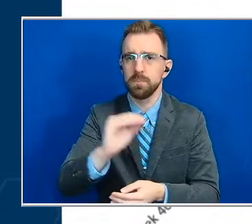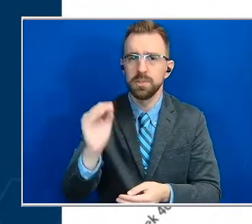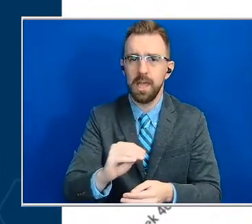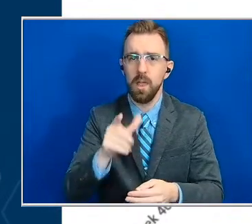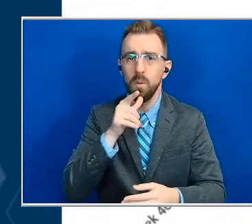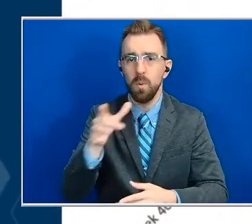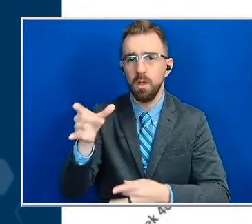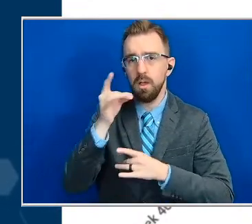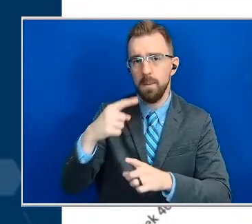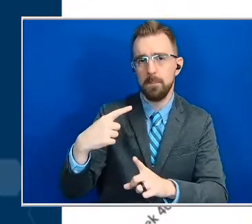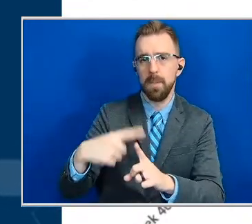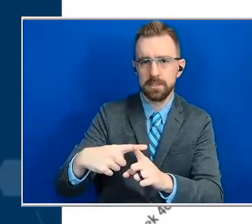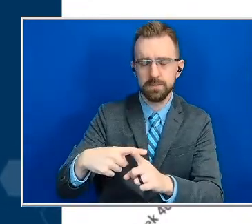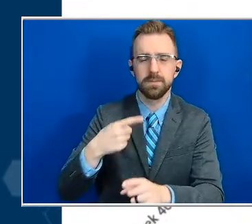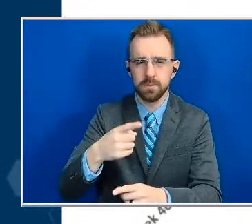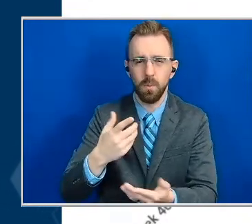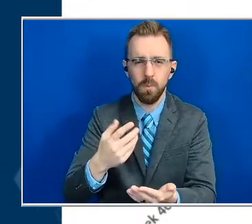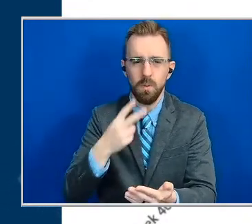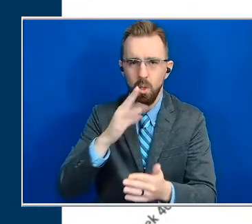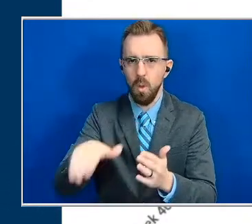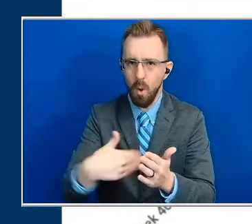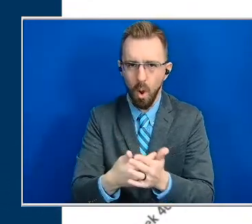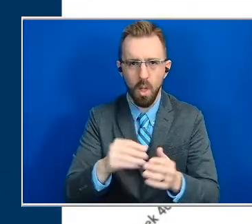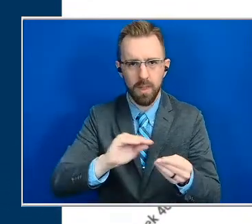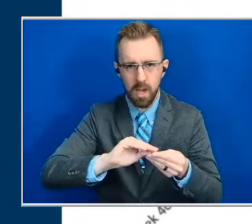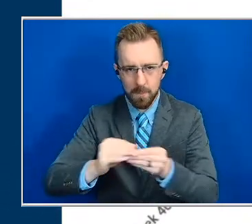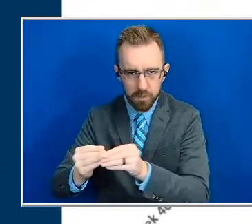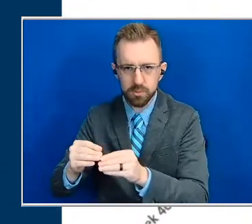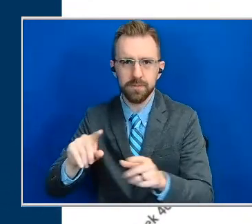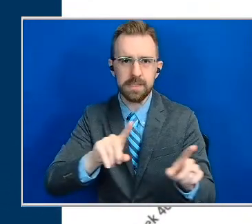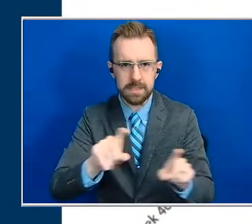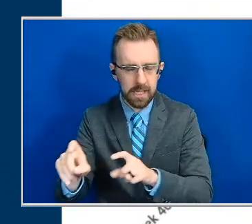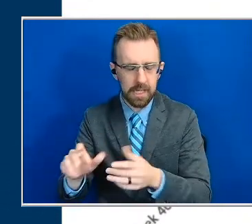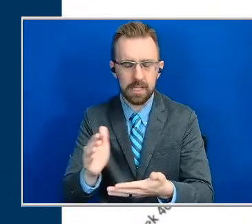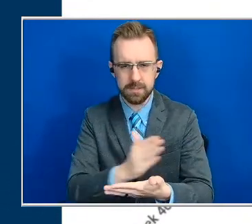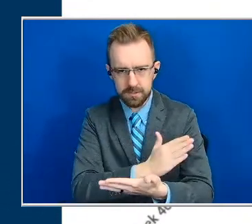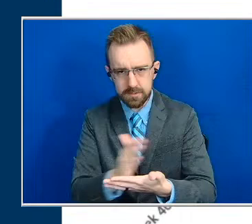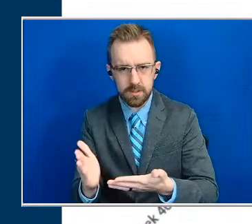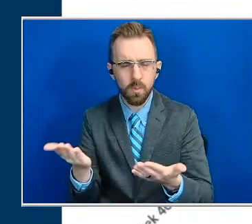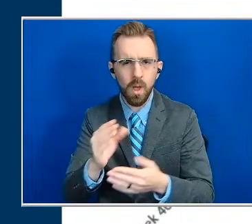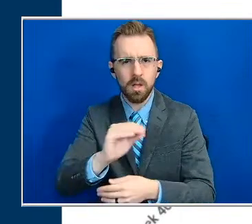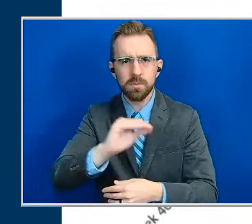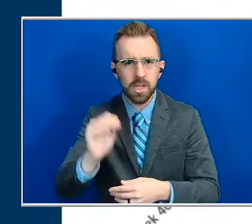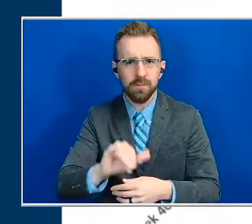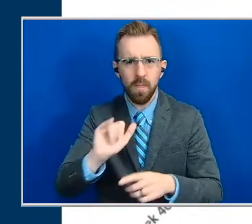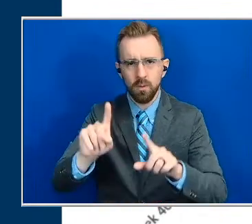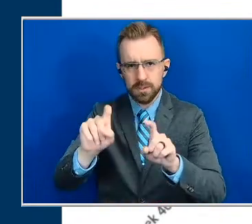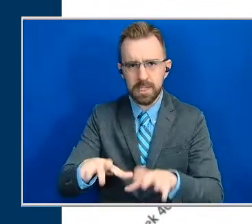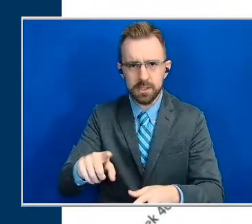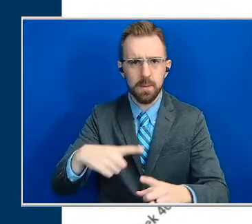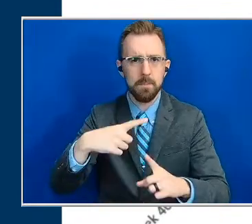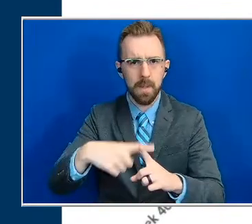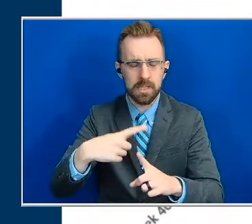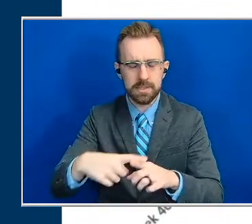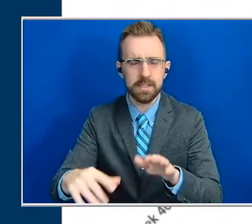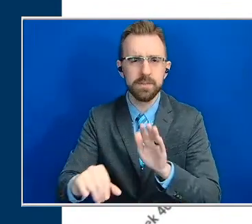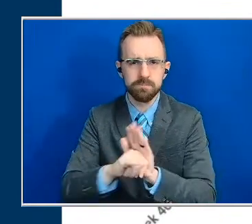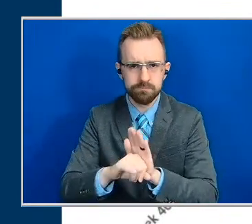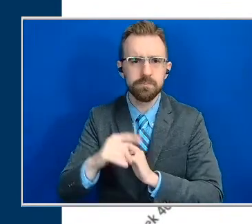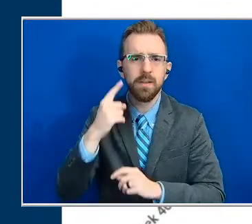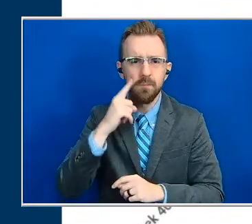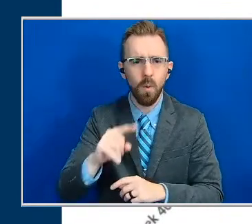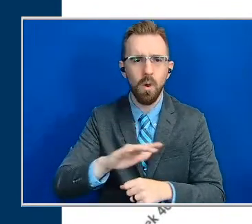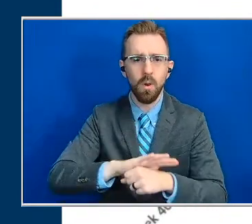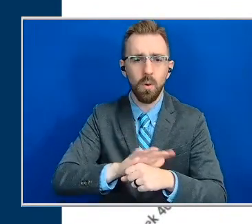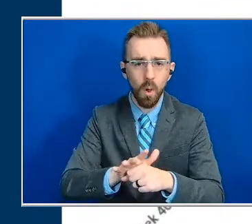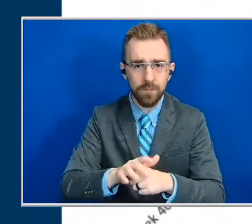just looking at all of the numbers of tests and looking at what percentage of those tests are positive for COVID, for